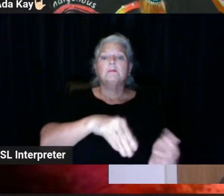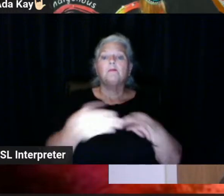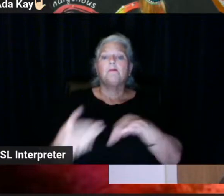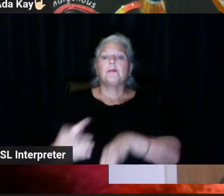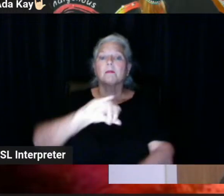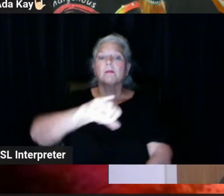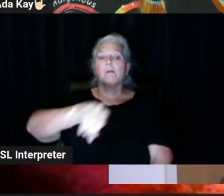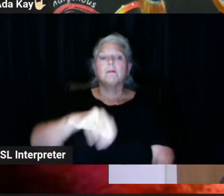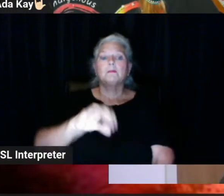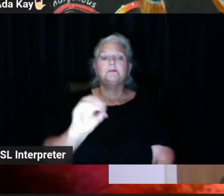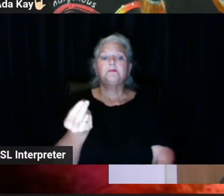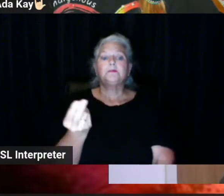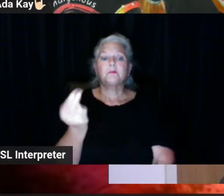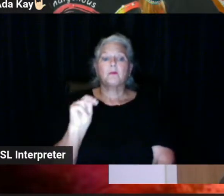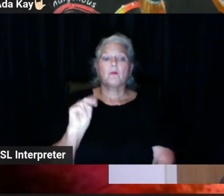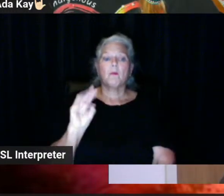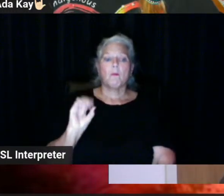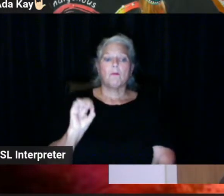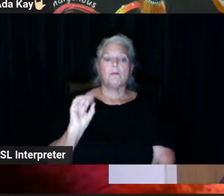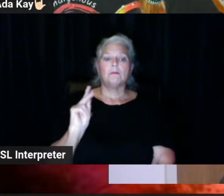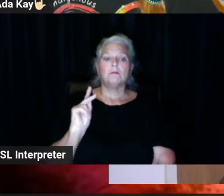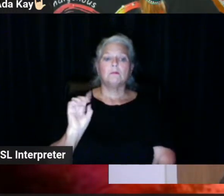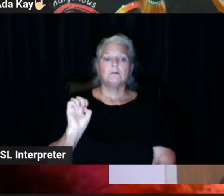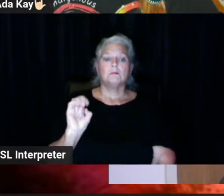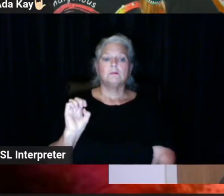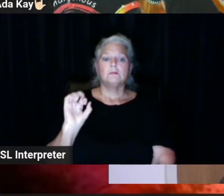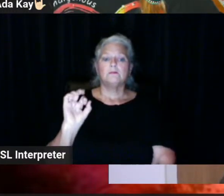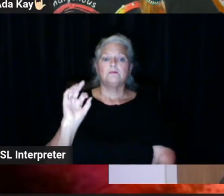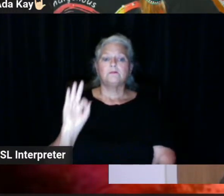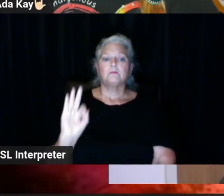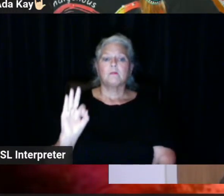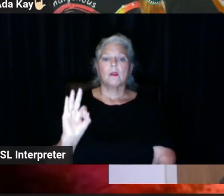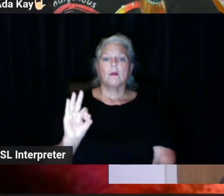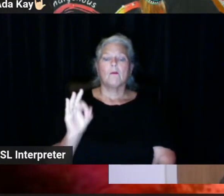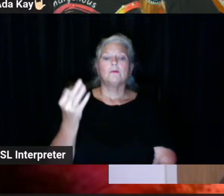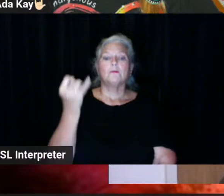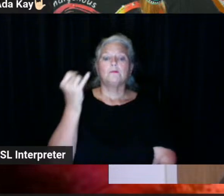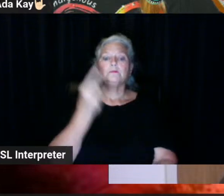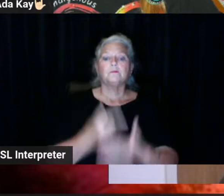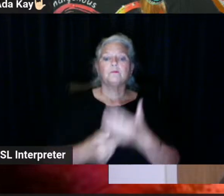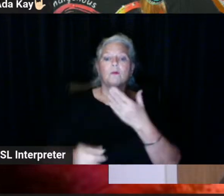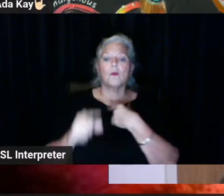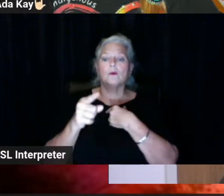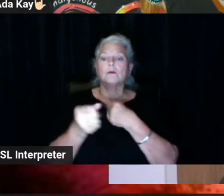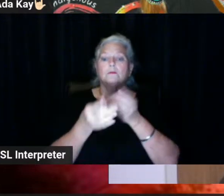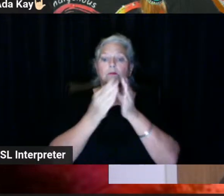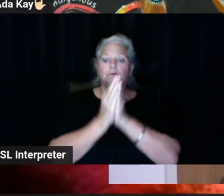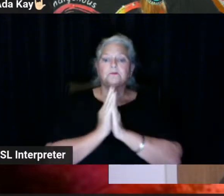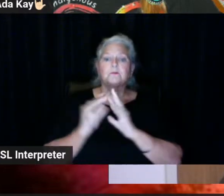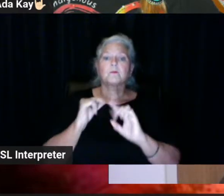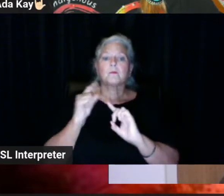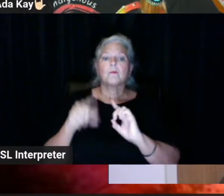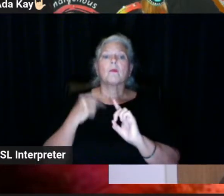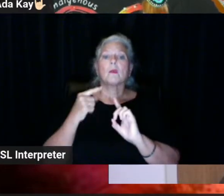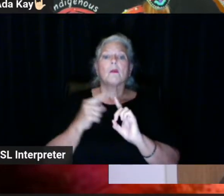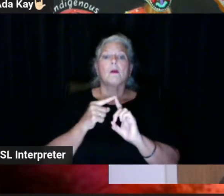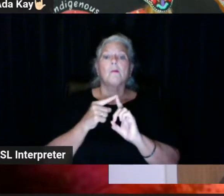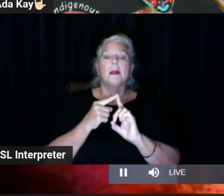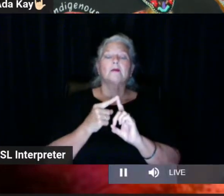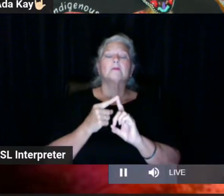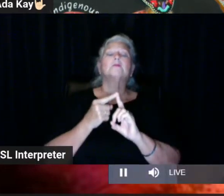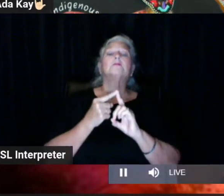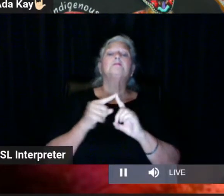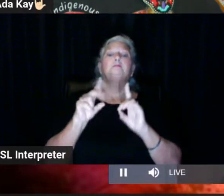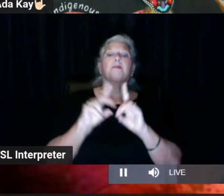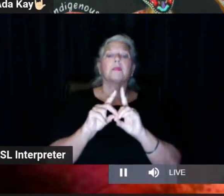were? What, if anything, did you ask her about her department's lack of following proper procedures and policies? What, if anything,